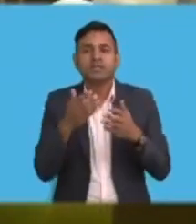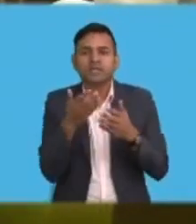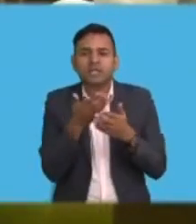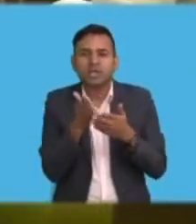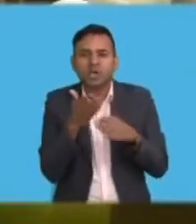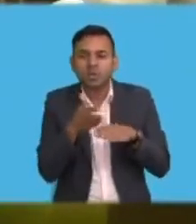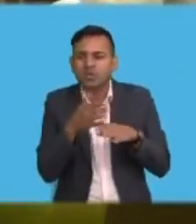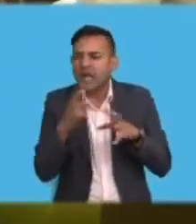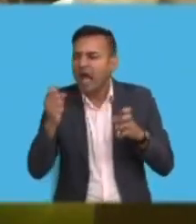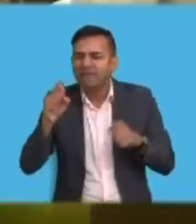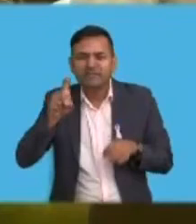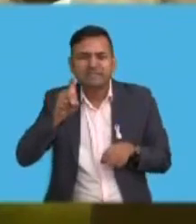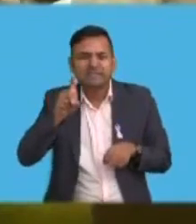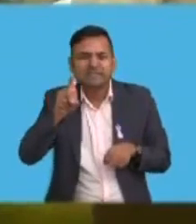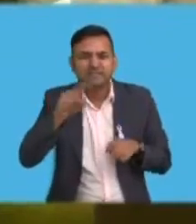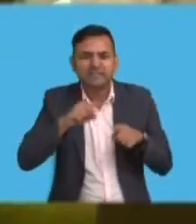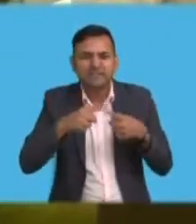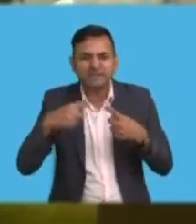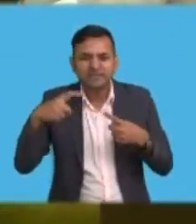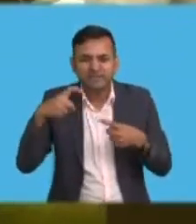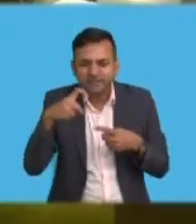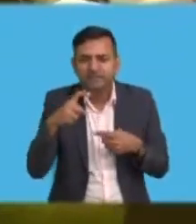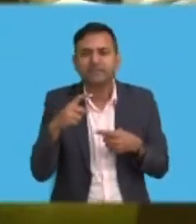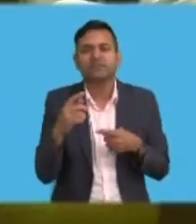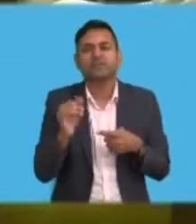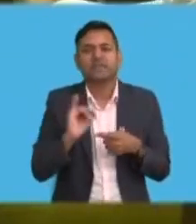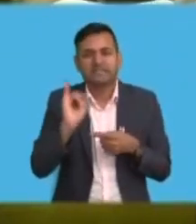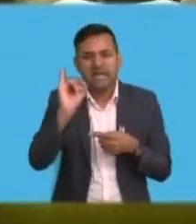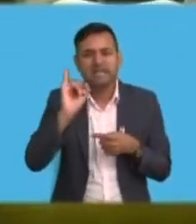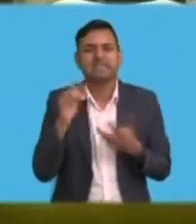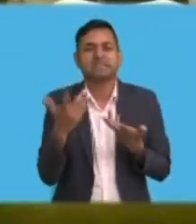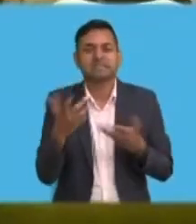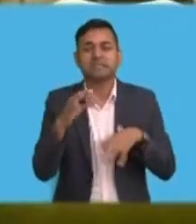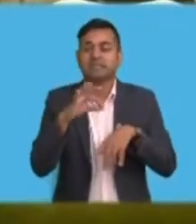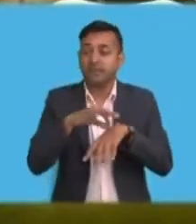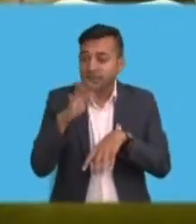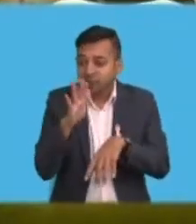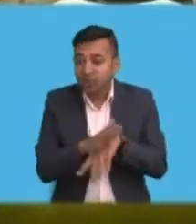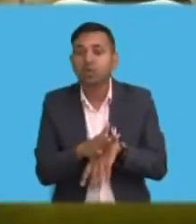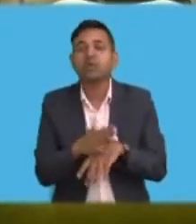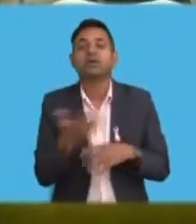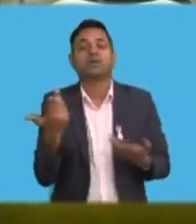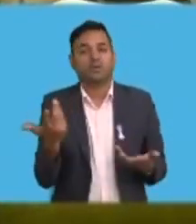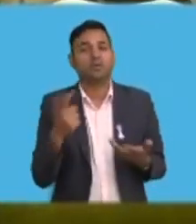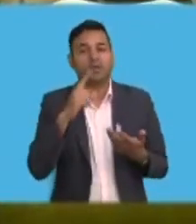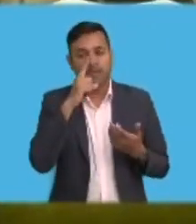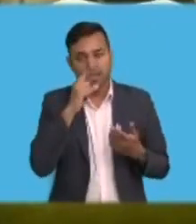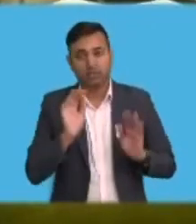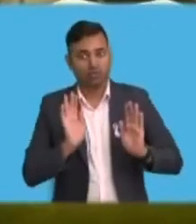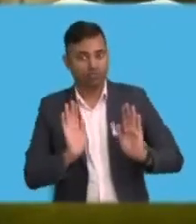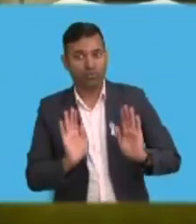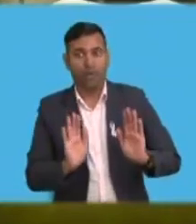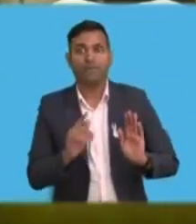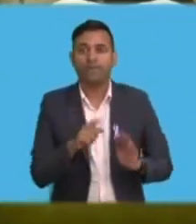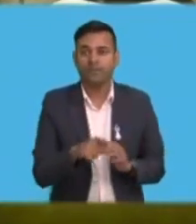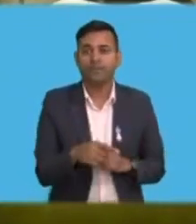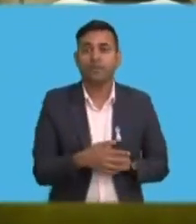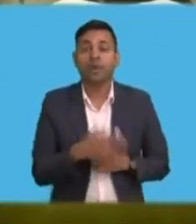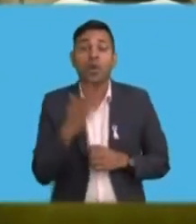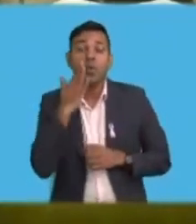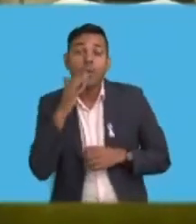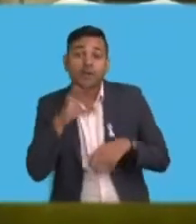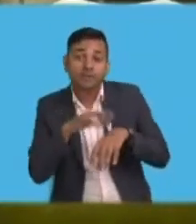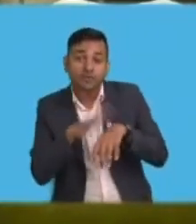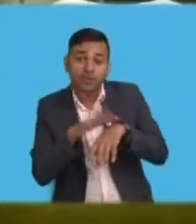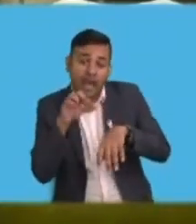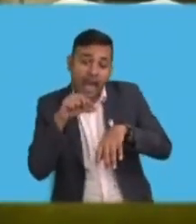introduced in dengue-carrying virus mosquitoes, stops the spread of dengue virus when bitten by the mosquitoes. This project is funded by DFED